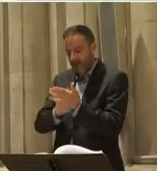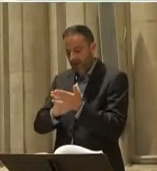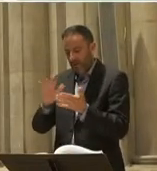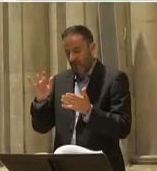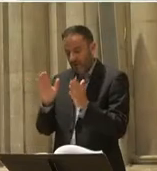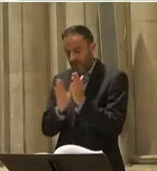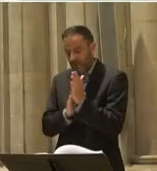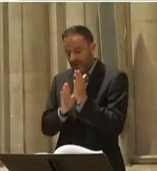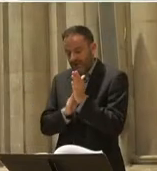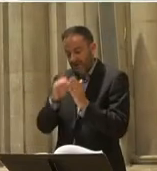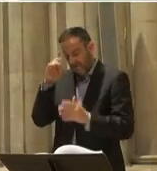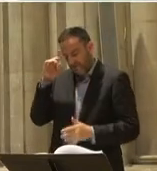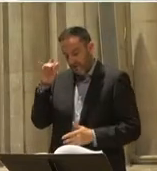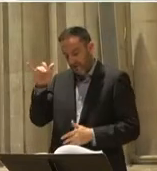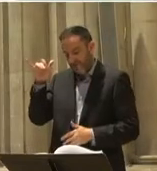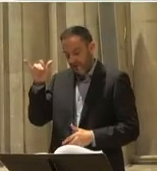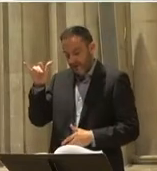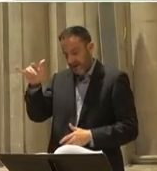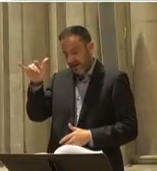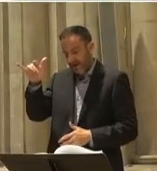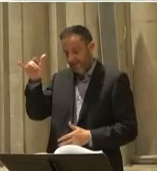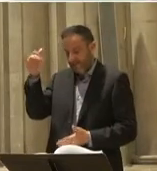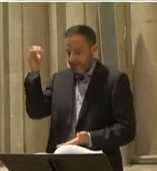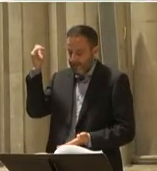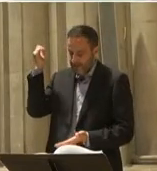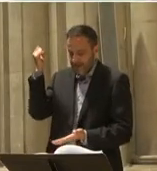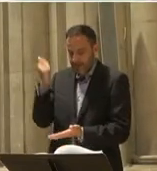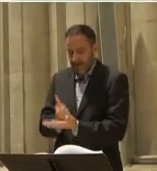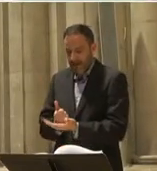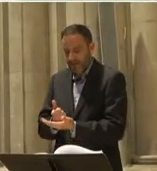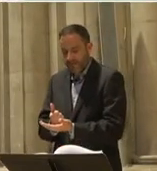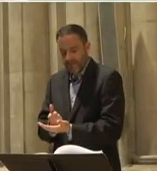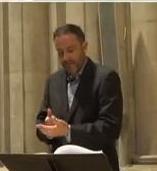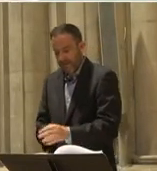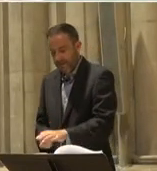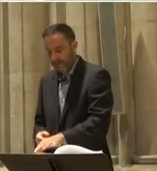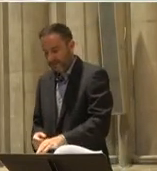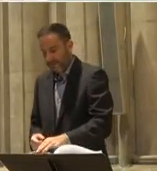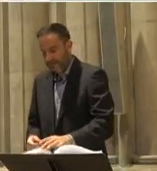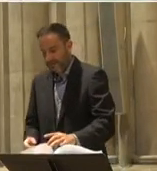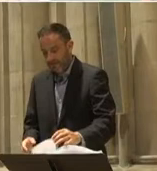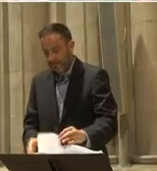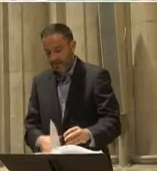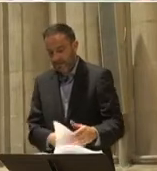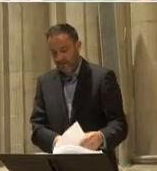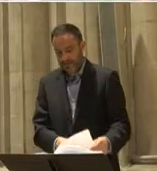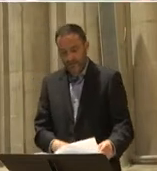glory, and praise forever and ever. Amen.